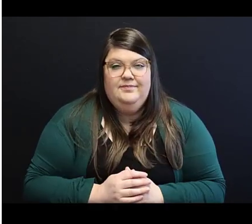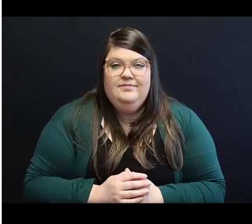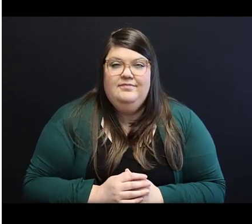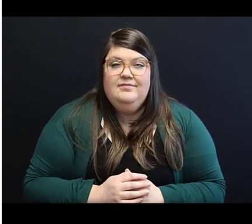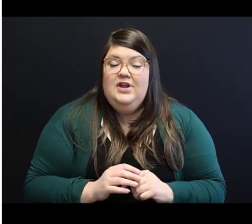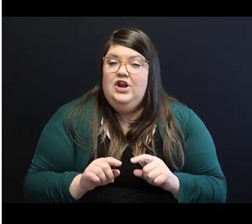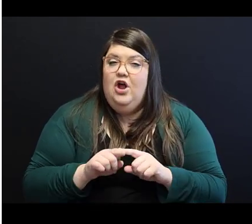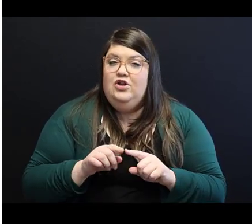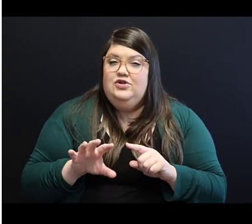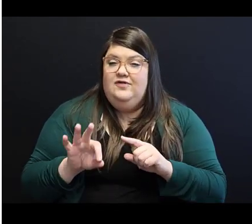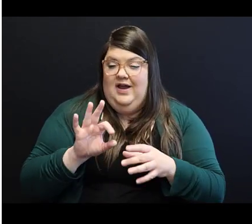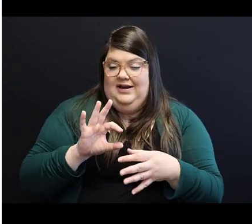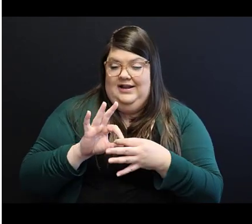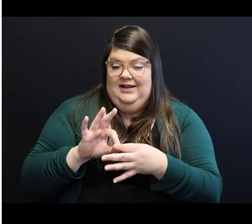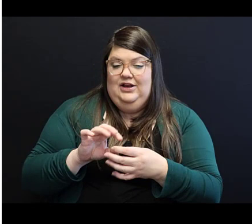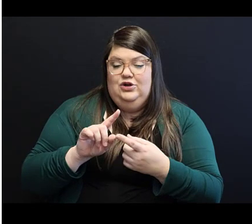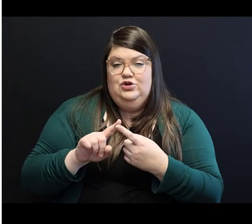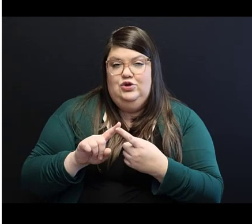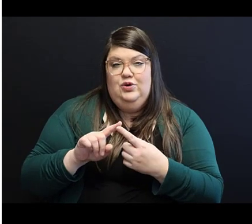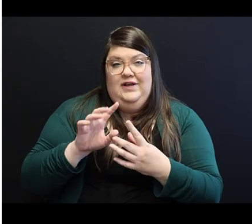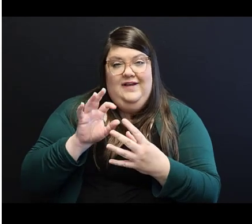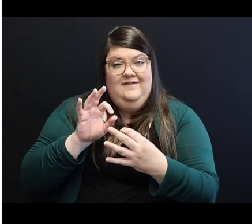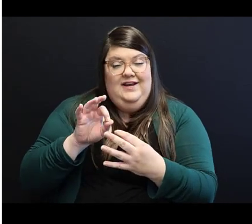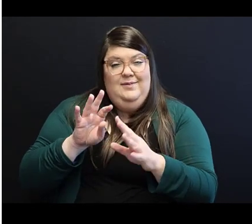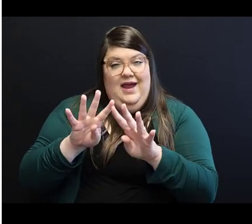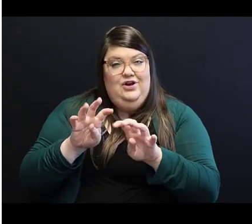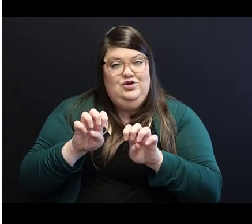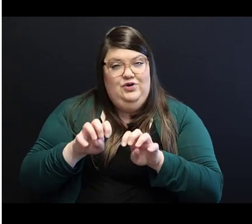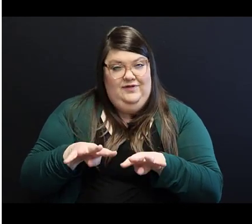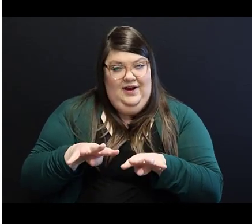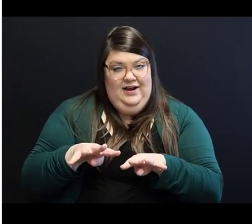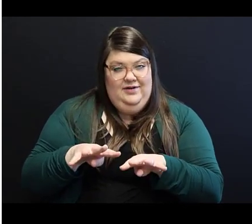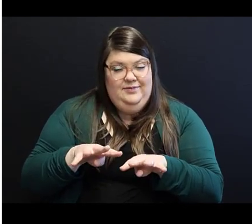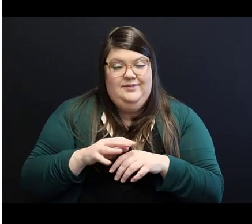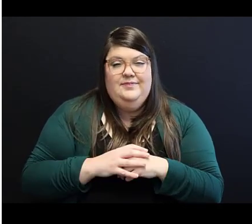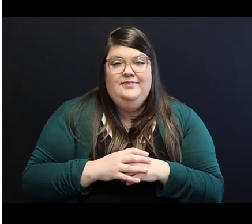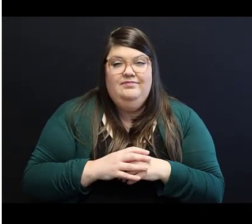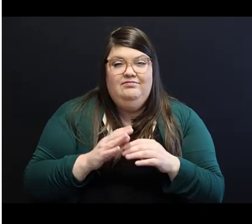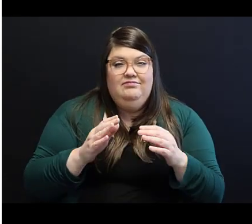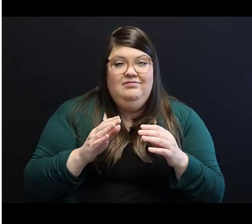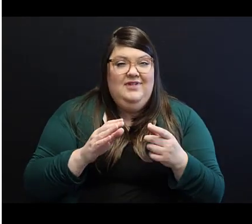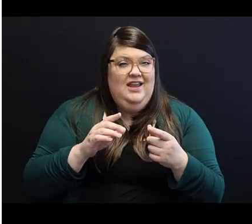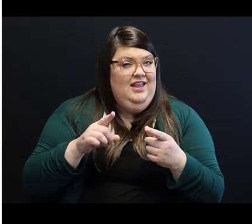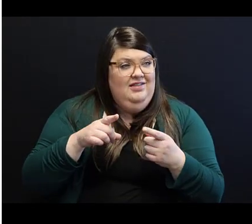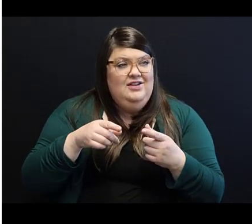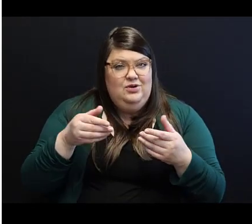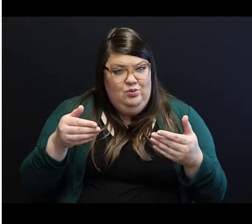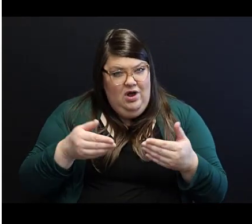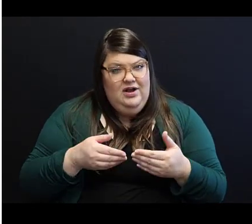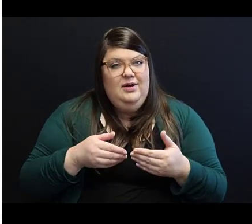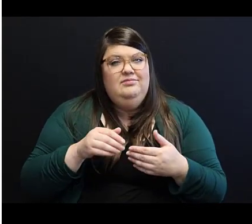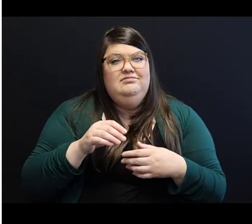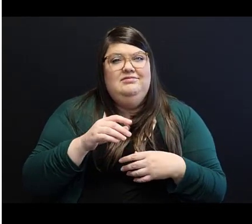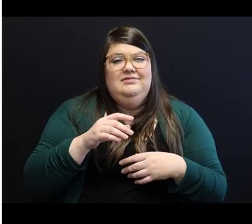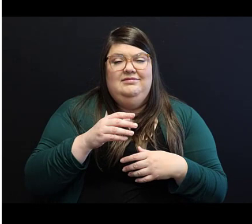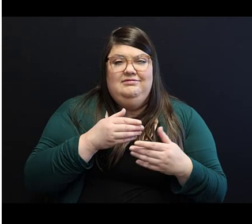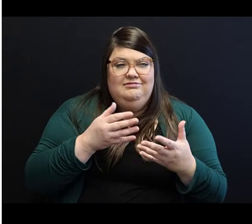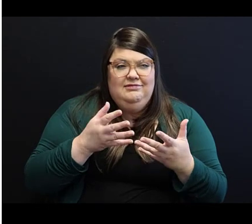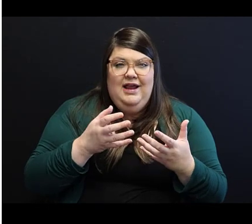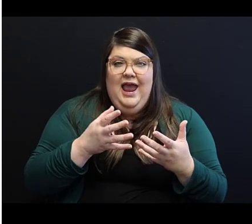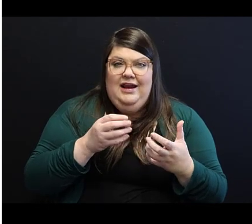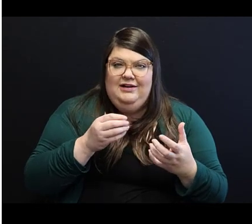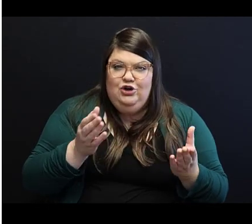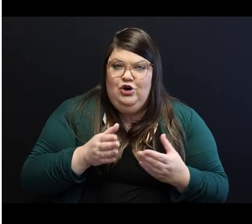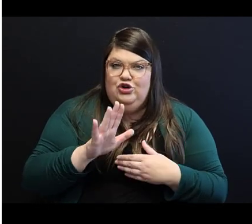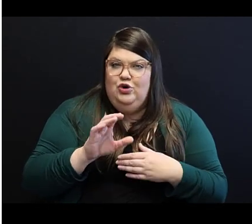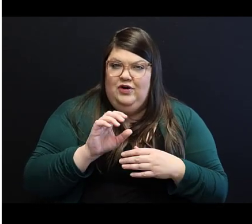find a link to NCRTM's feedback survey. NCRTM welcomes and encourages your feedback. The survey should take less than